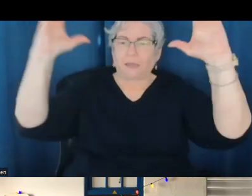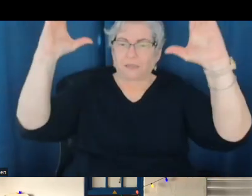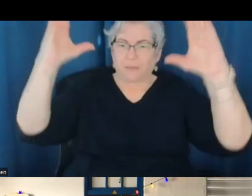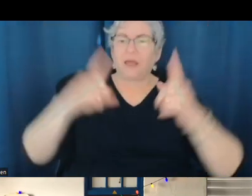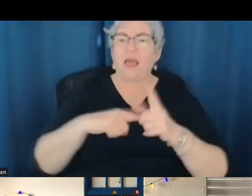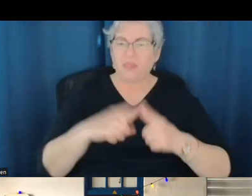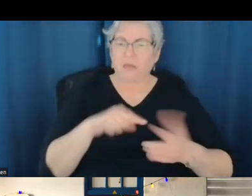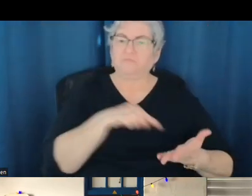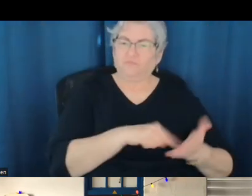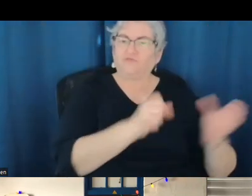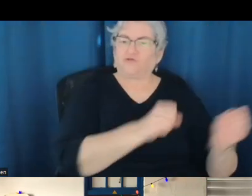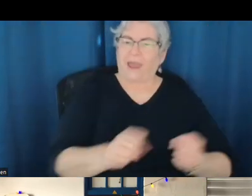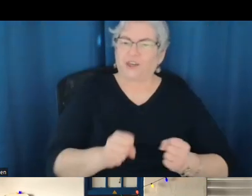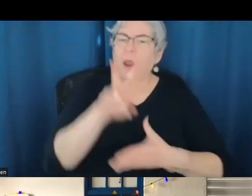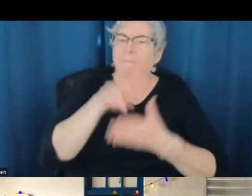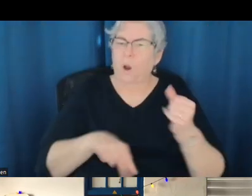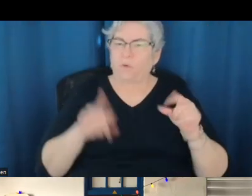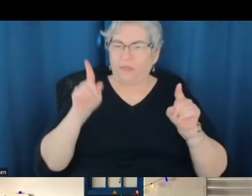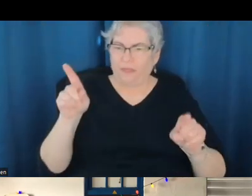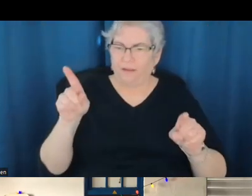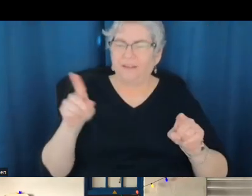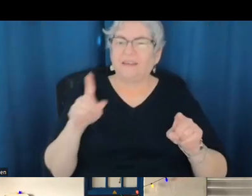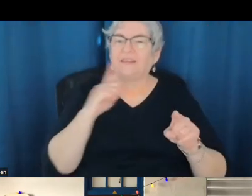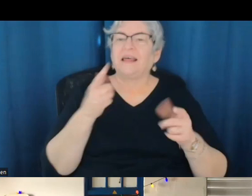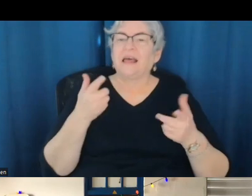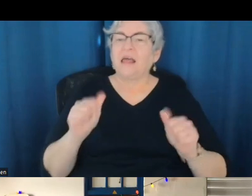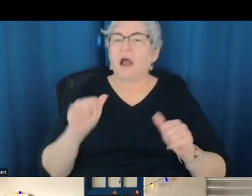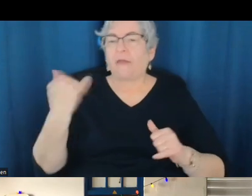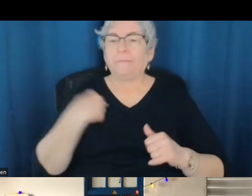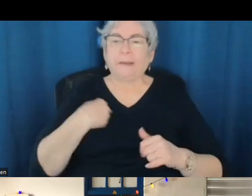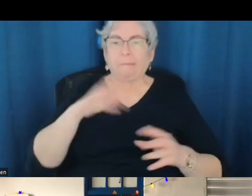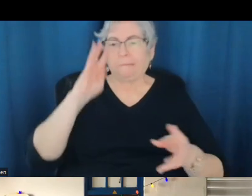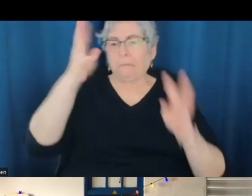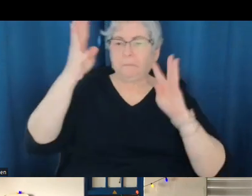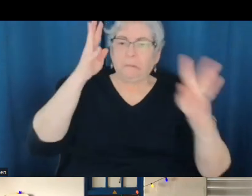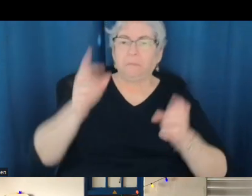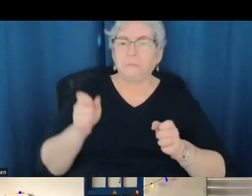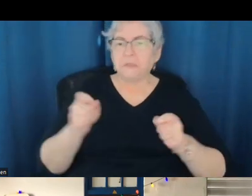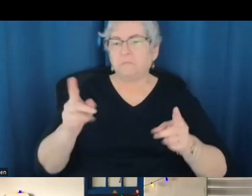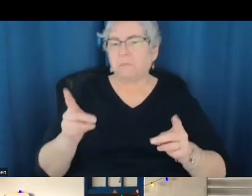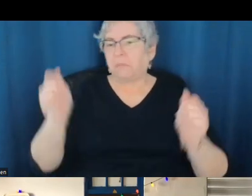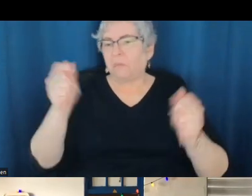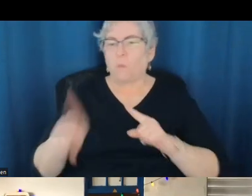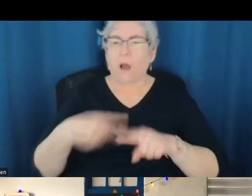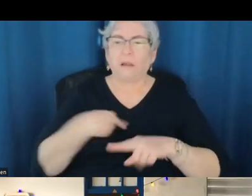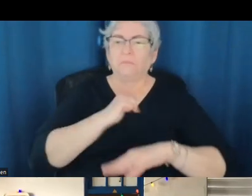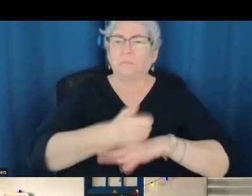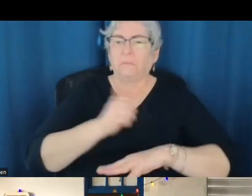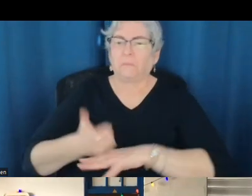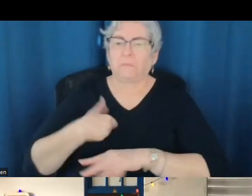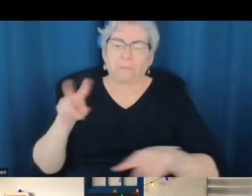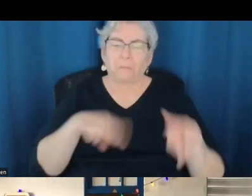planting strategy, then allow additional whimsy and spontaneity to occur during the placement and planting.